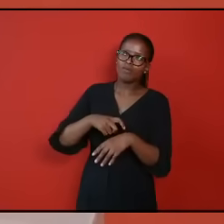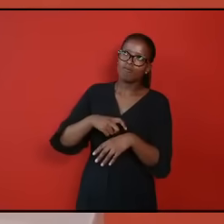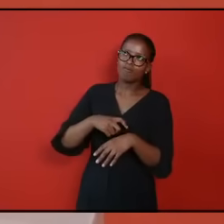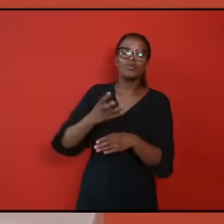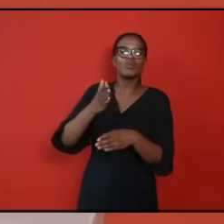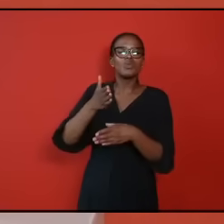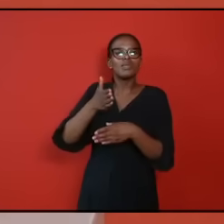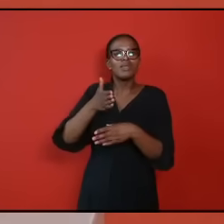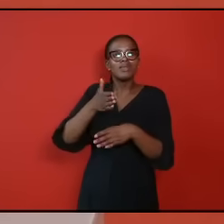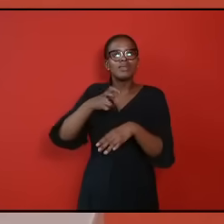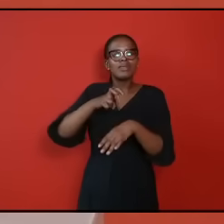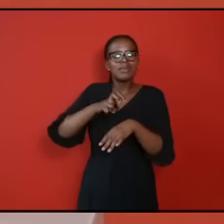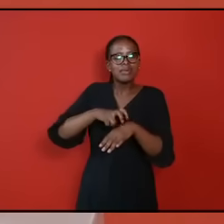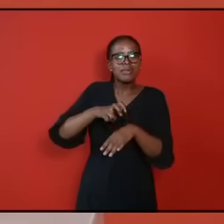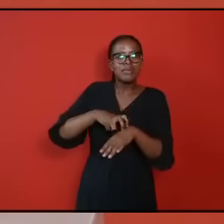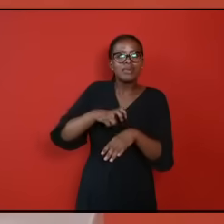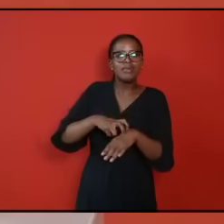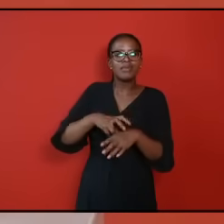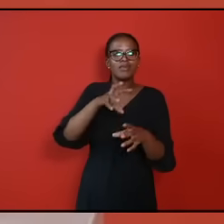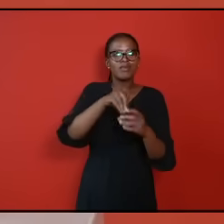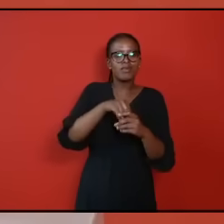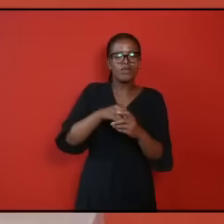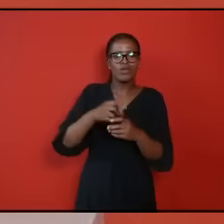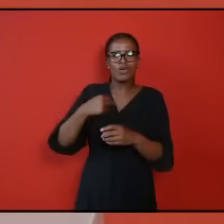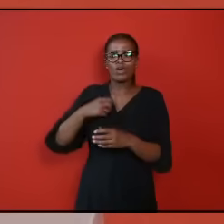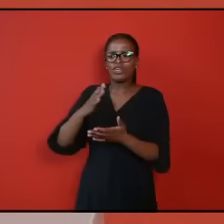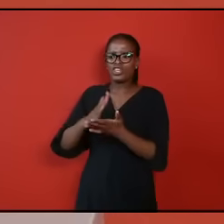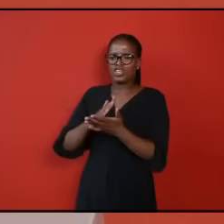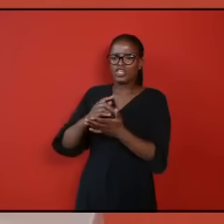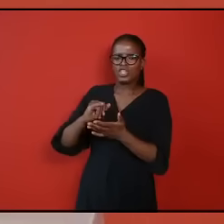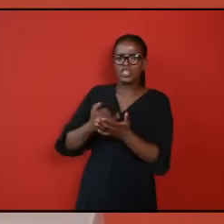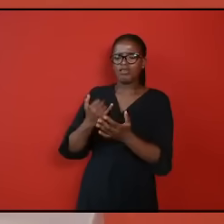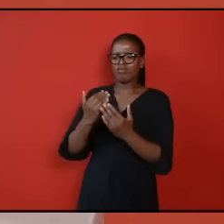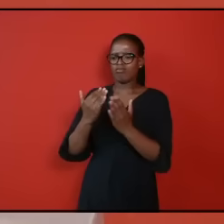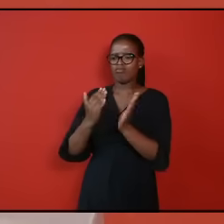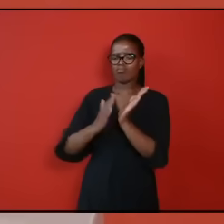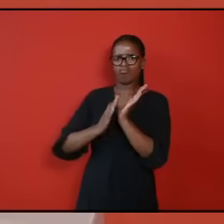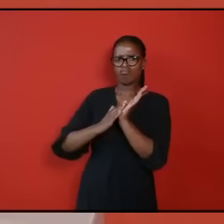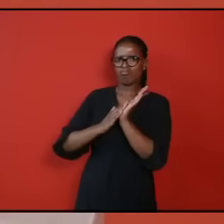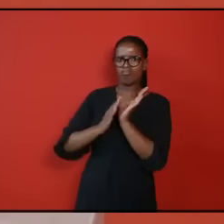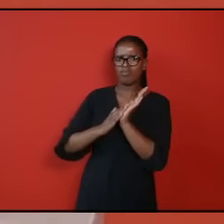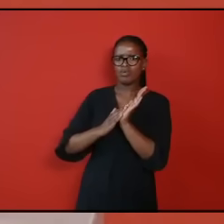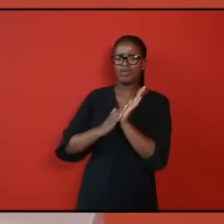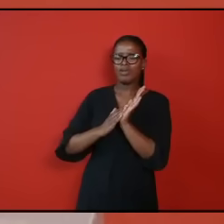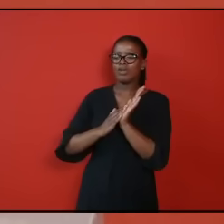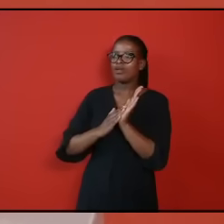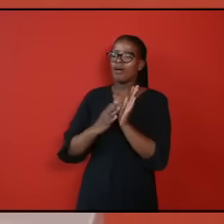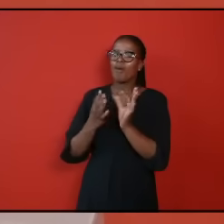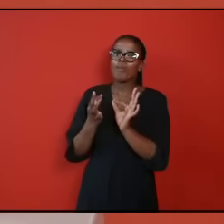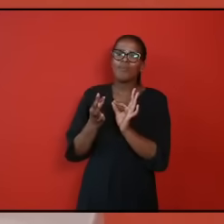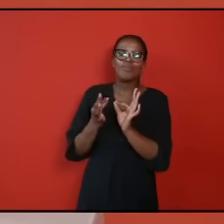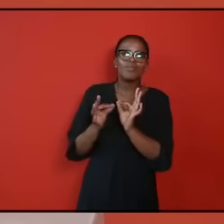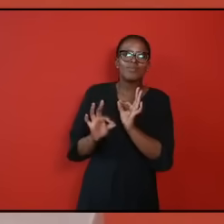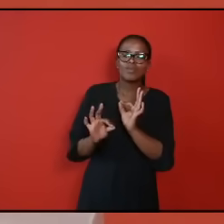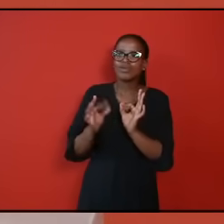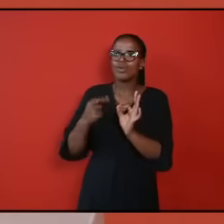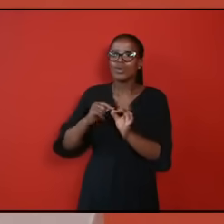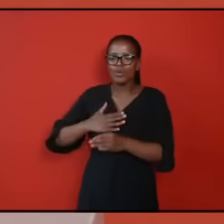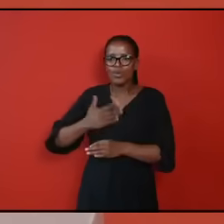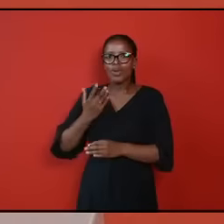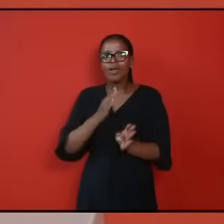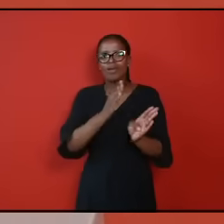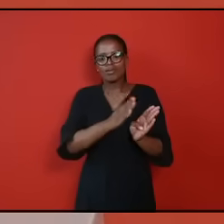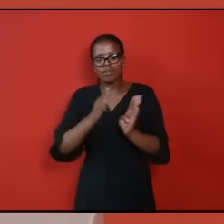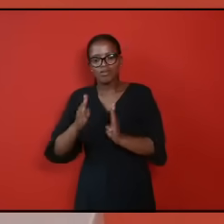we achieve, because we don't do it for glorification, we do it genuinely. We do, and then once we're done, we move to the